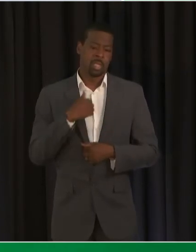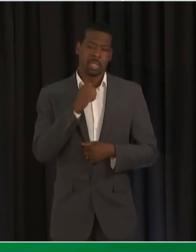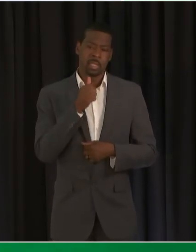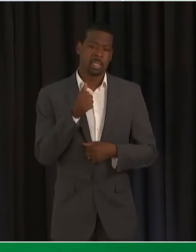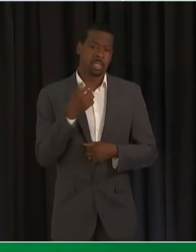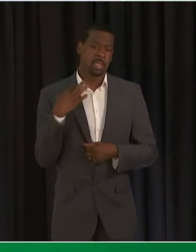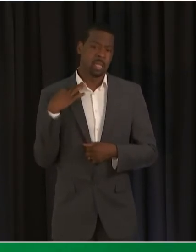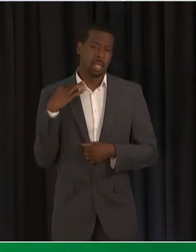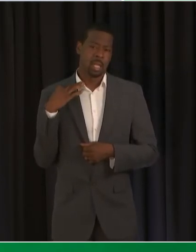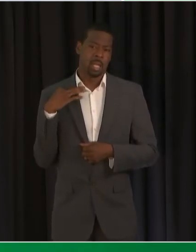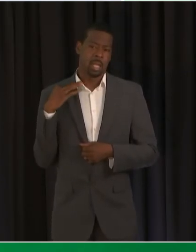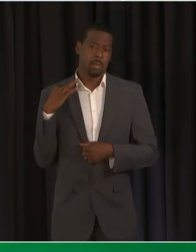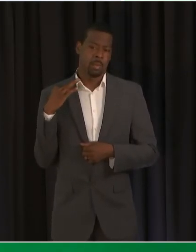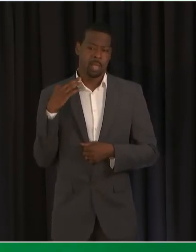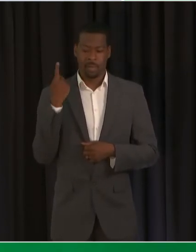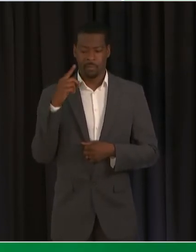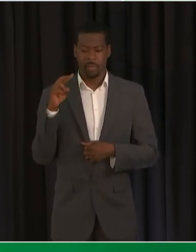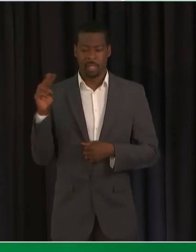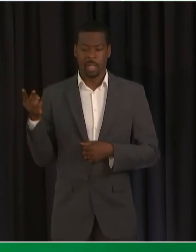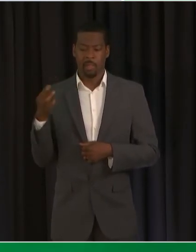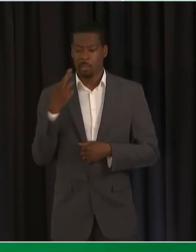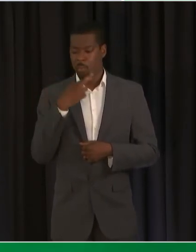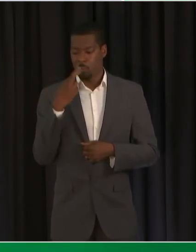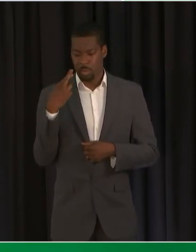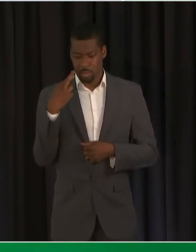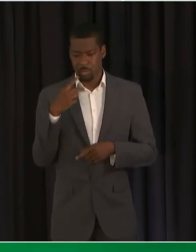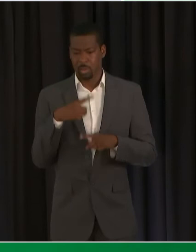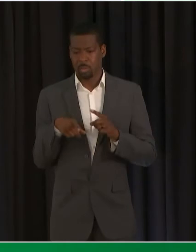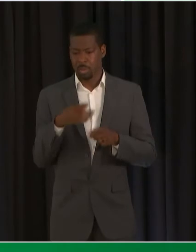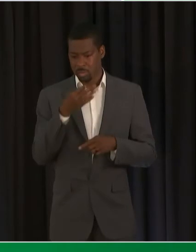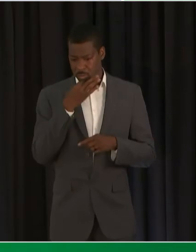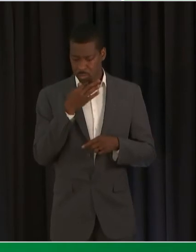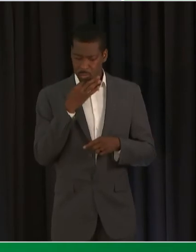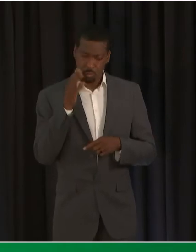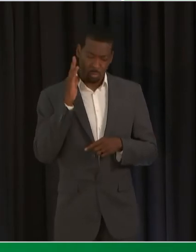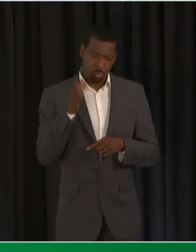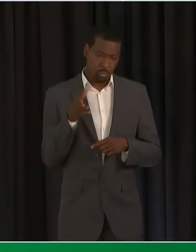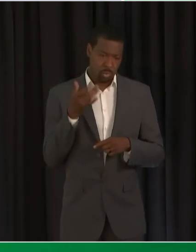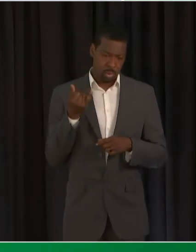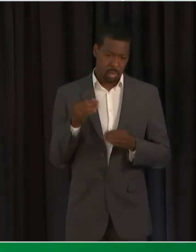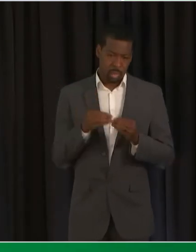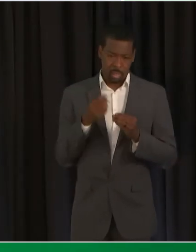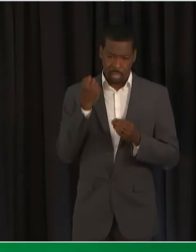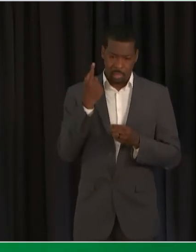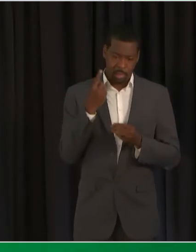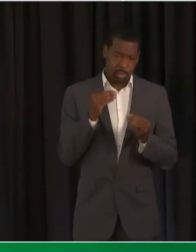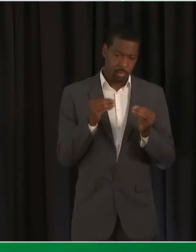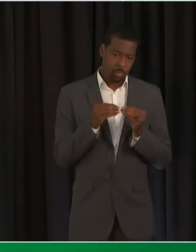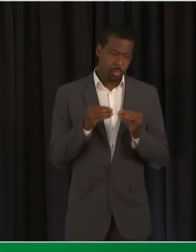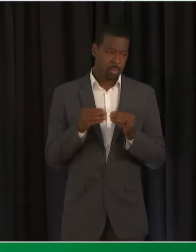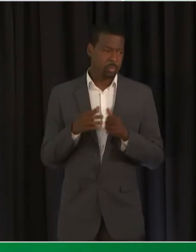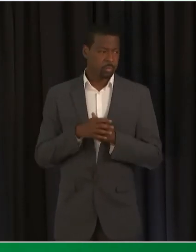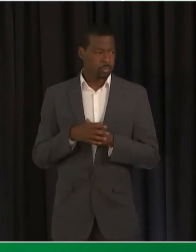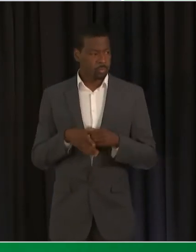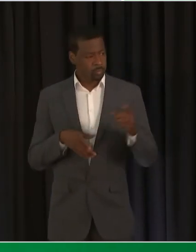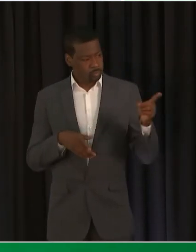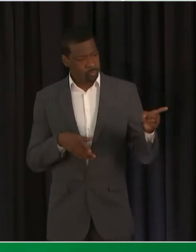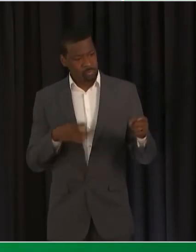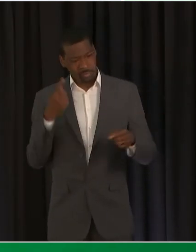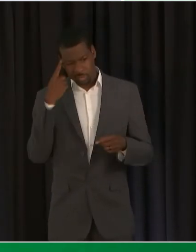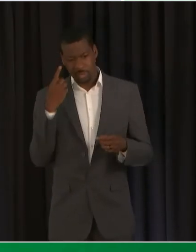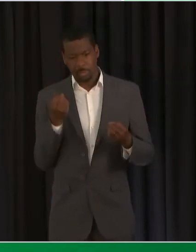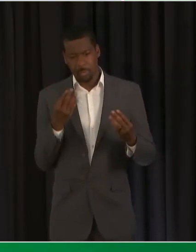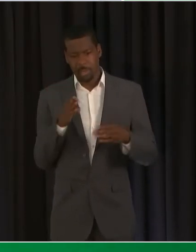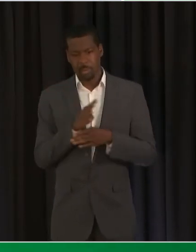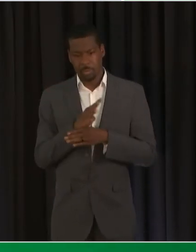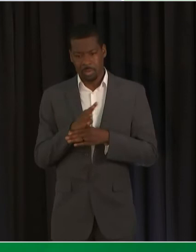didn't apply for the other restaurant yet, but now I'm getting ready to since the guidance is a lot clearer. Well, and I think a lot of businesses had that